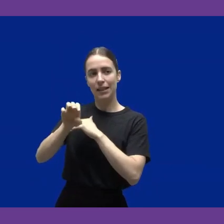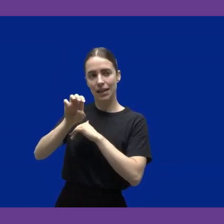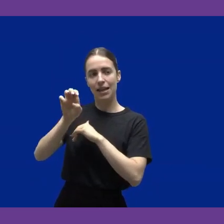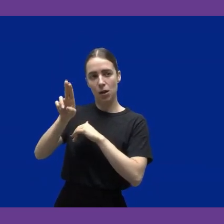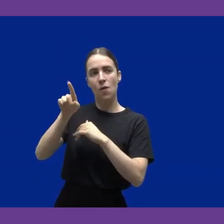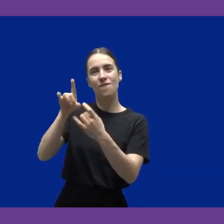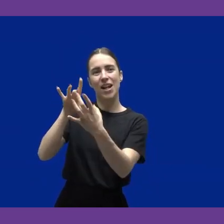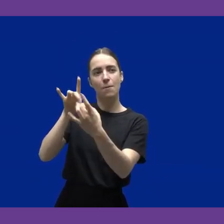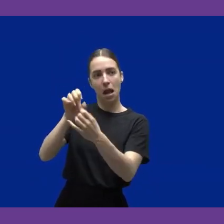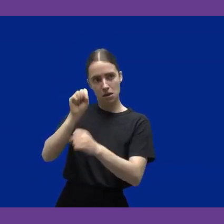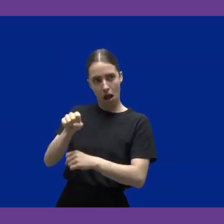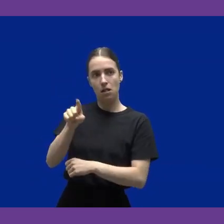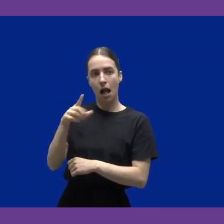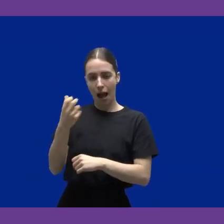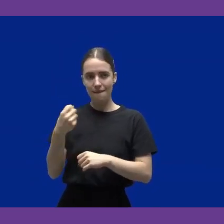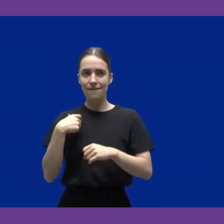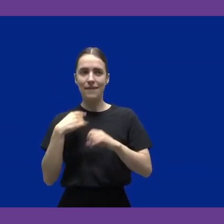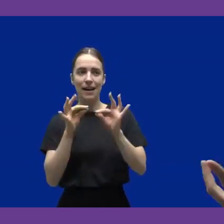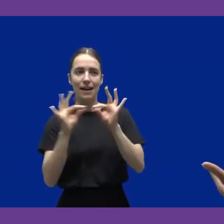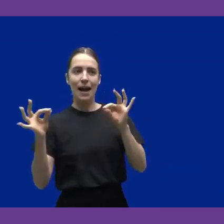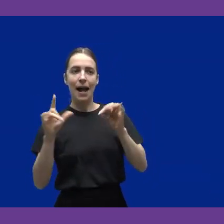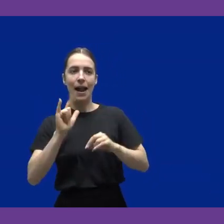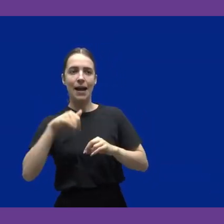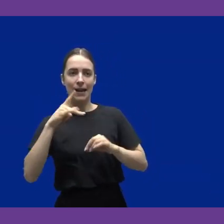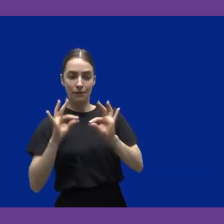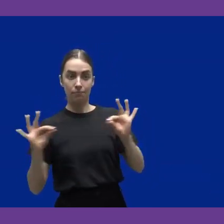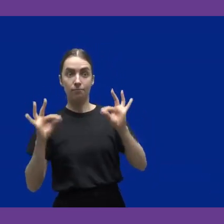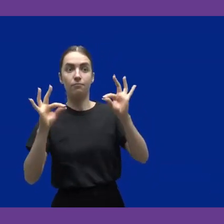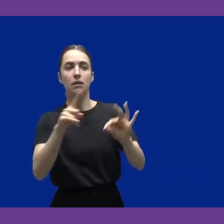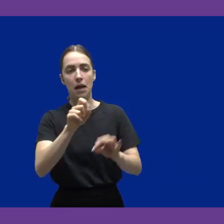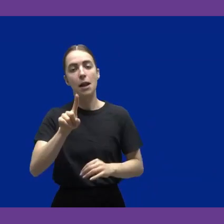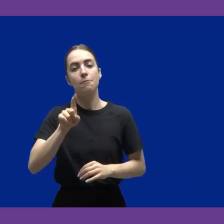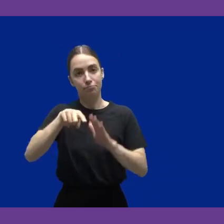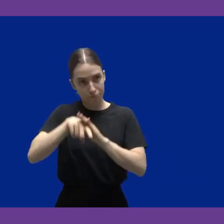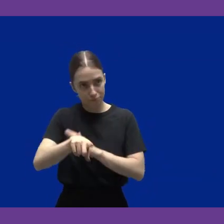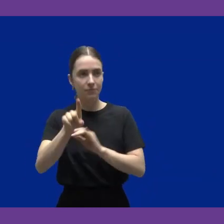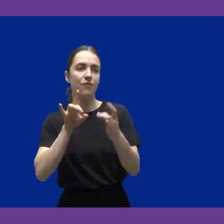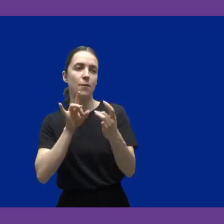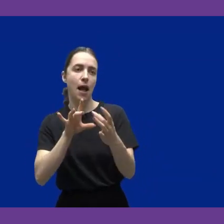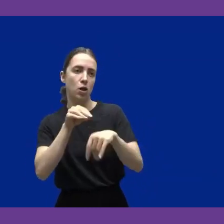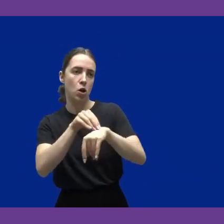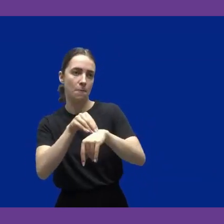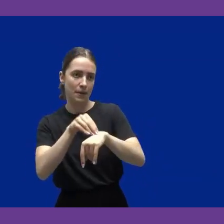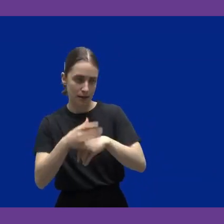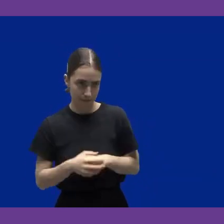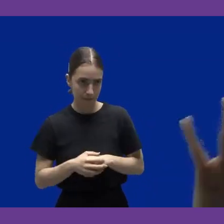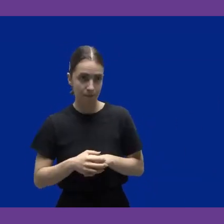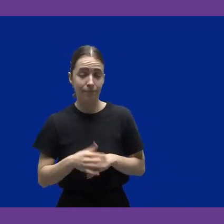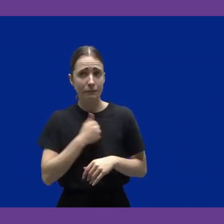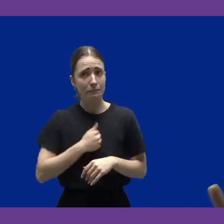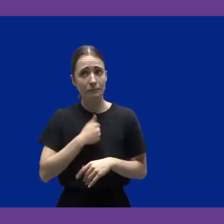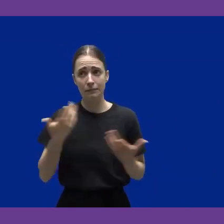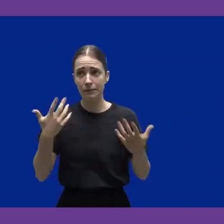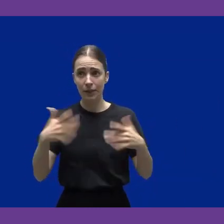our apologies for today because there was a power cut from the meeting organizers, as you have noticed, and also we had some issues with the